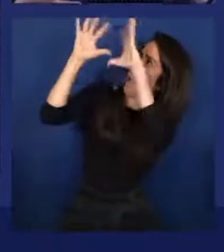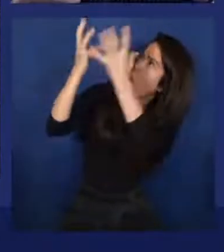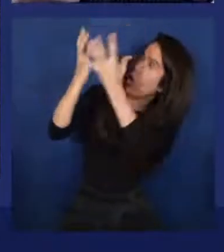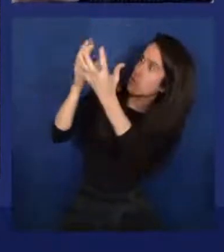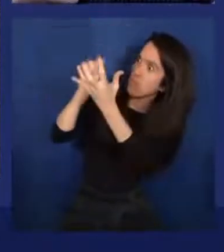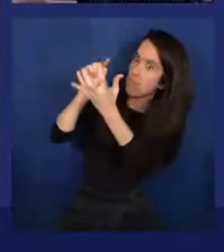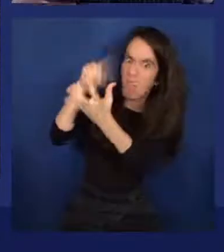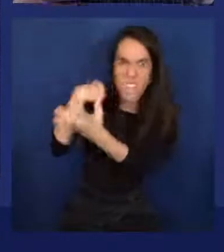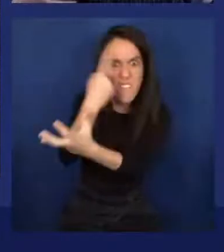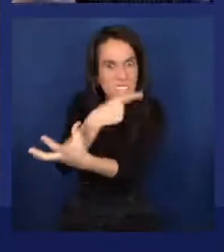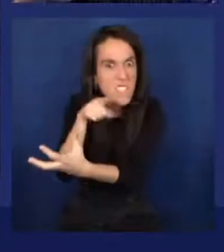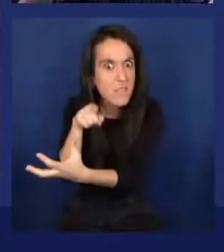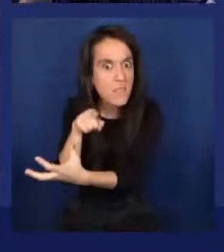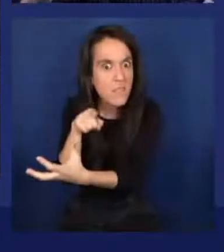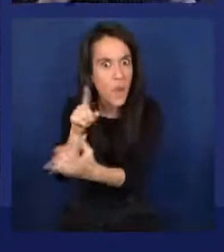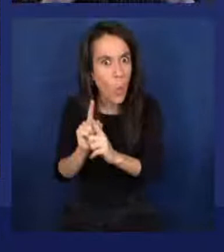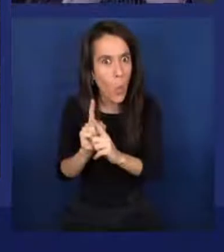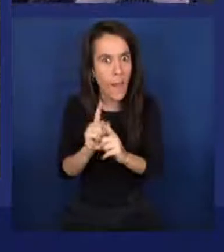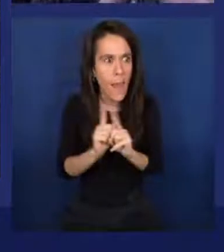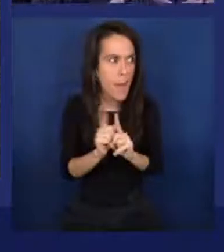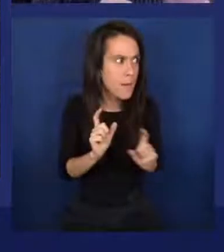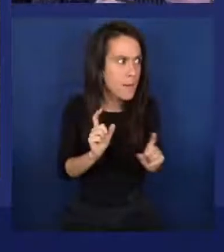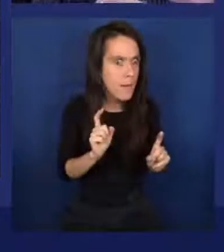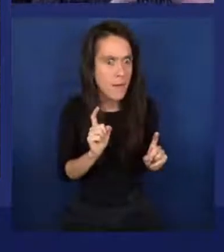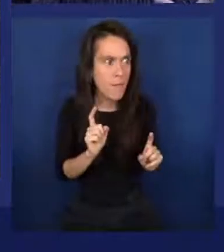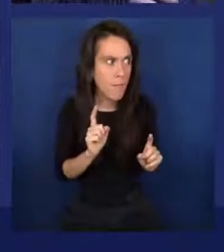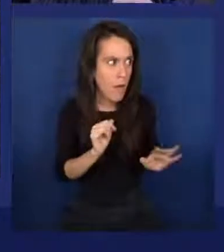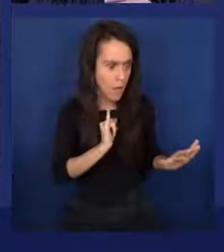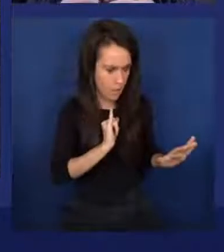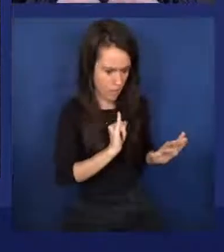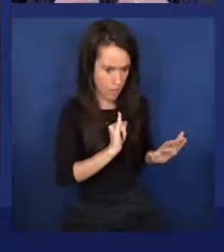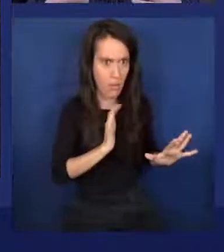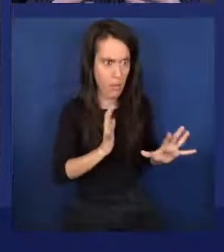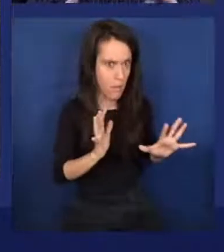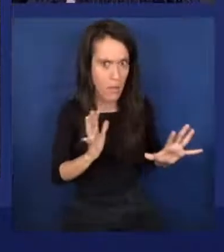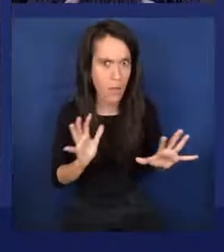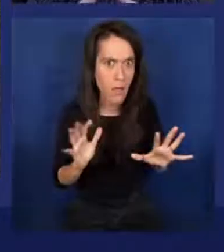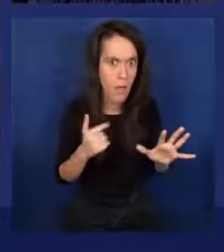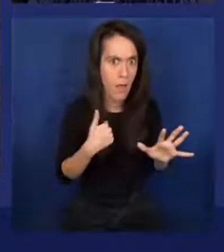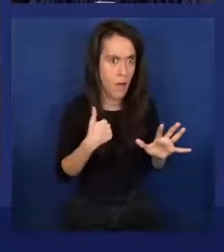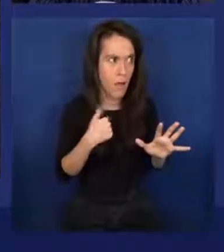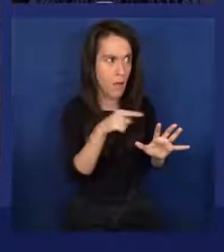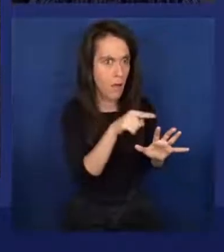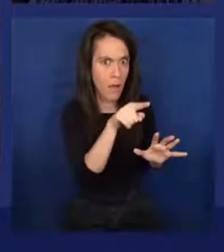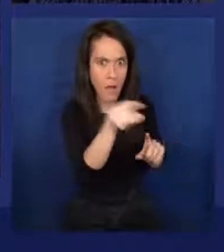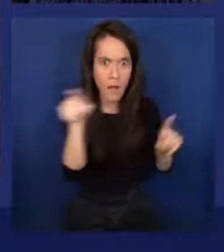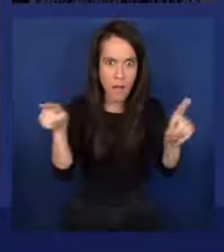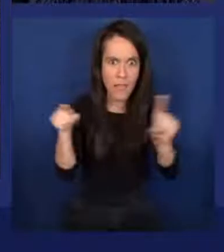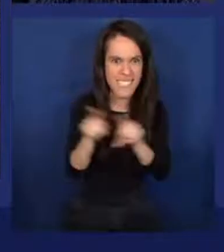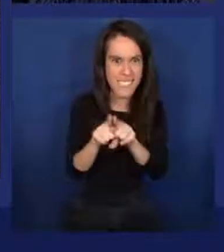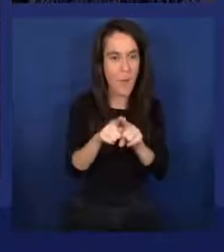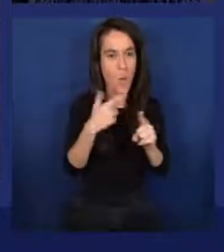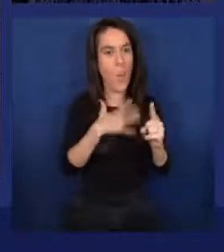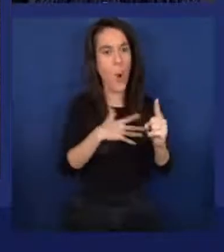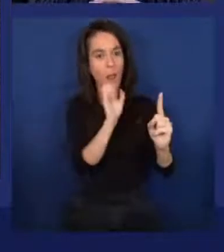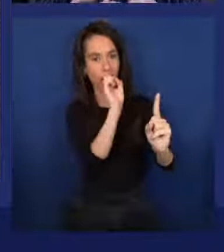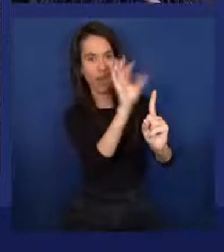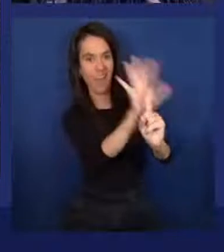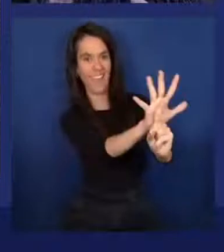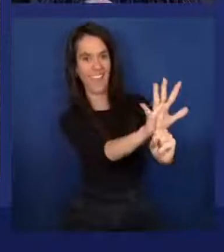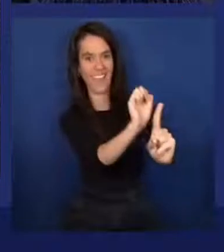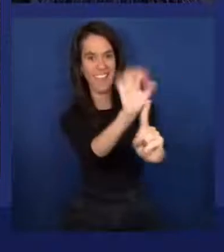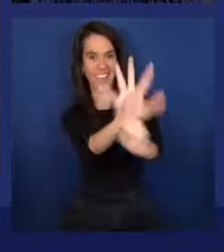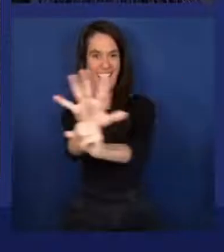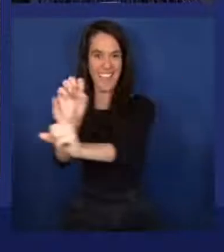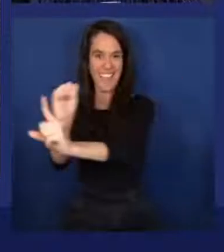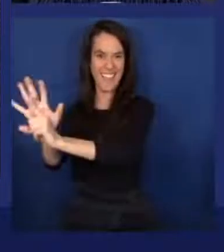prone to giving entity or agency to these tools that we've created, even though they're